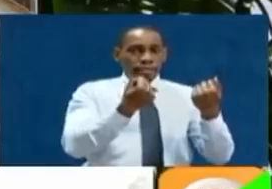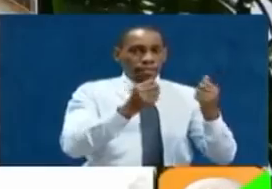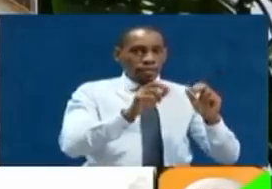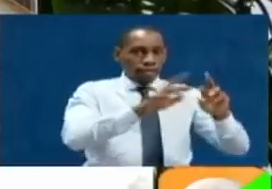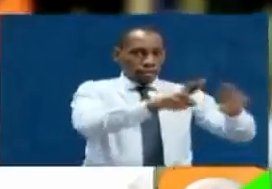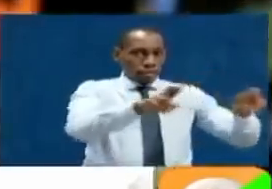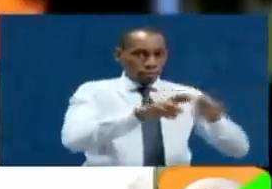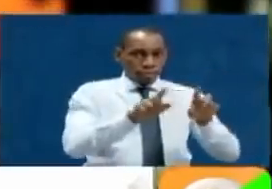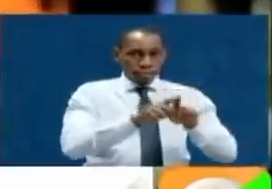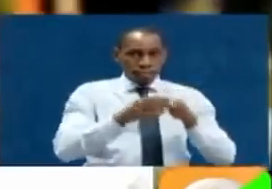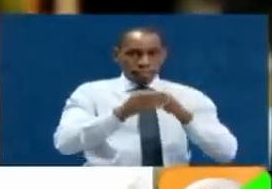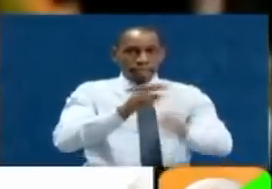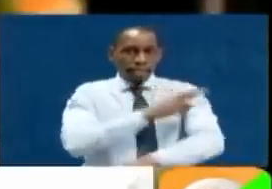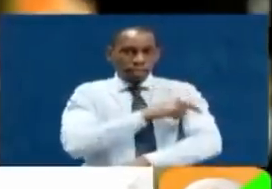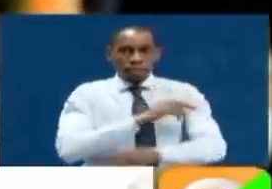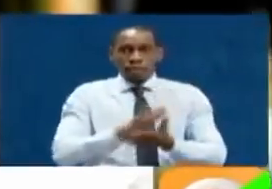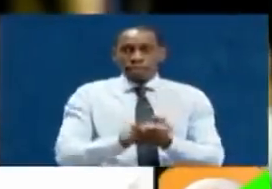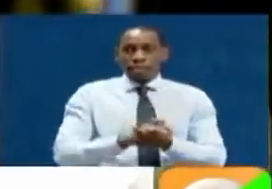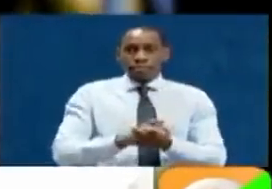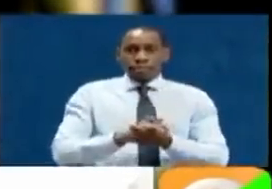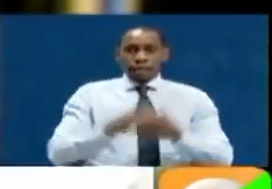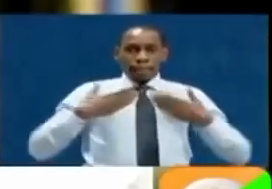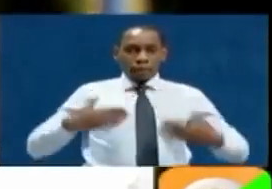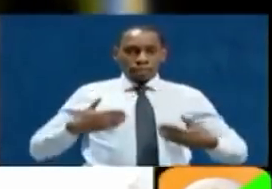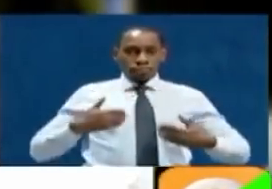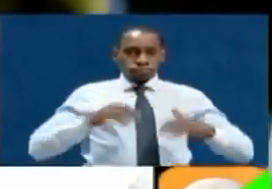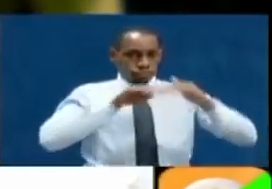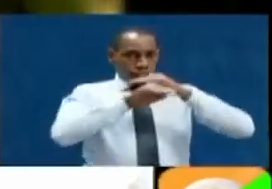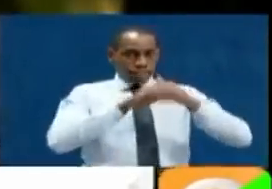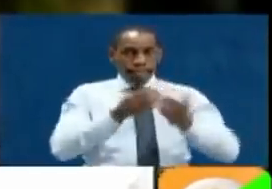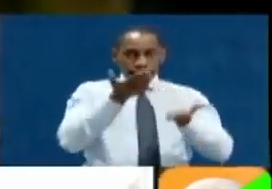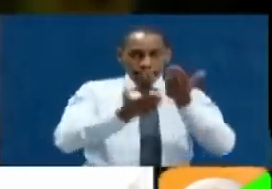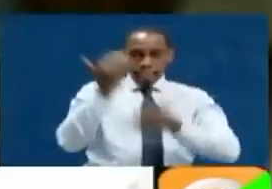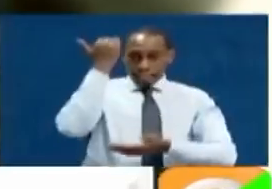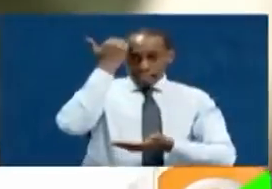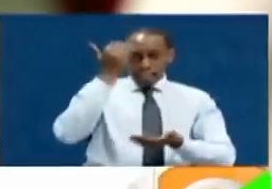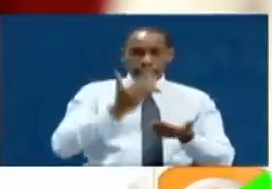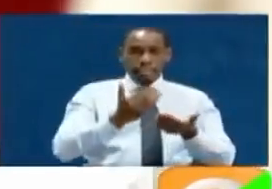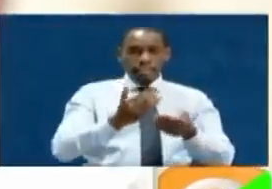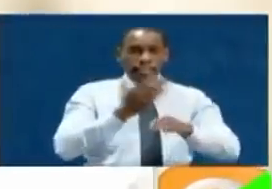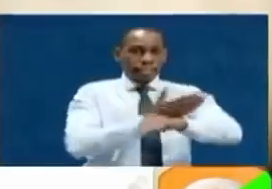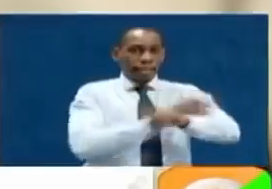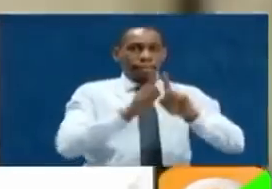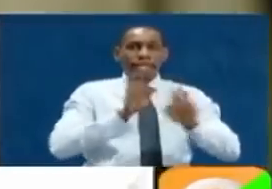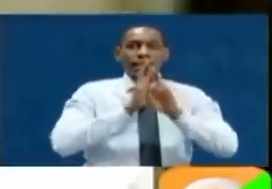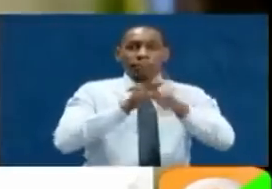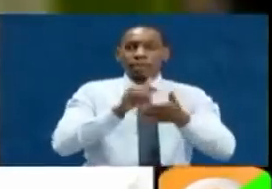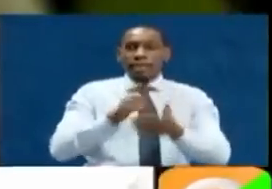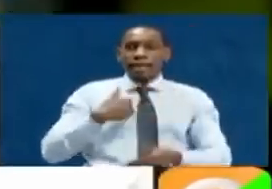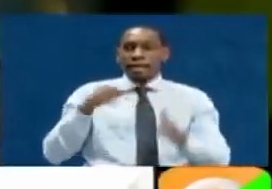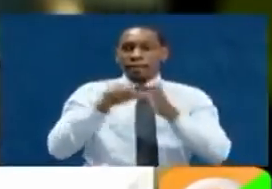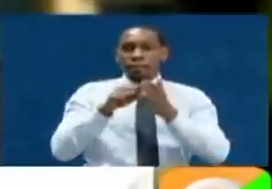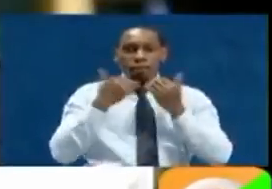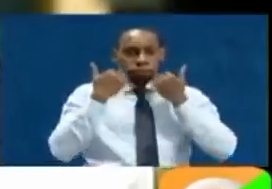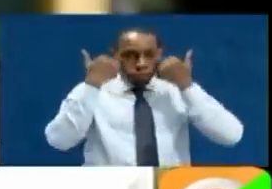unit. He was taken to the hospital for a CT scan to assess some head injury. However, he was also reported to be suffering